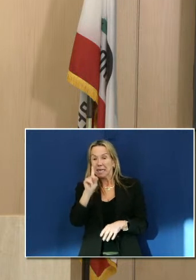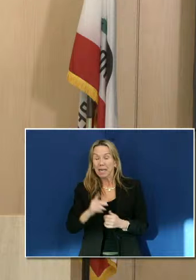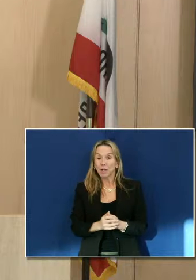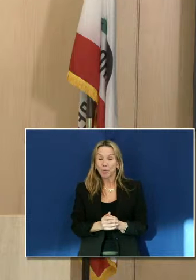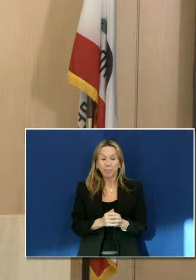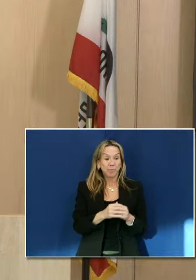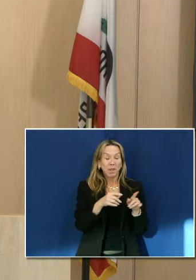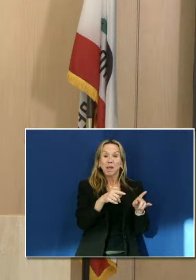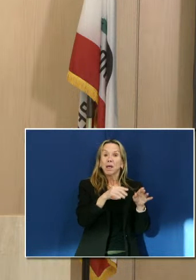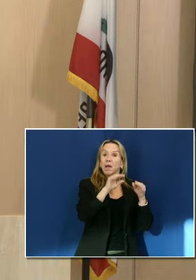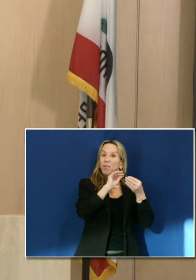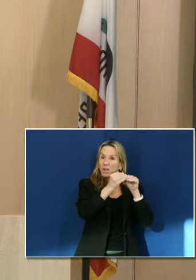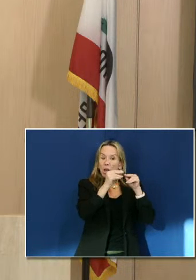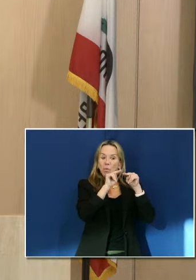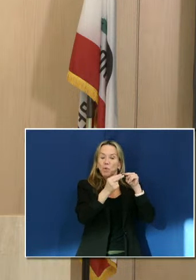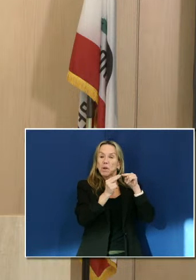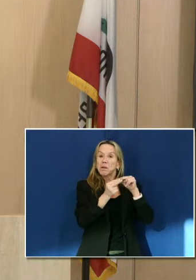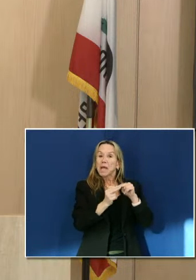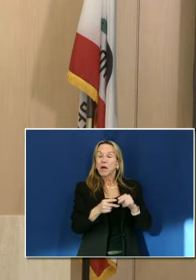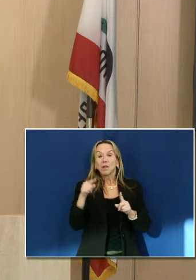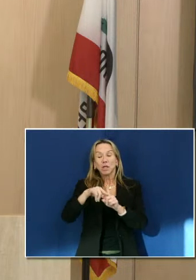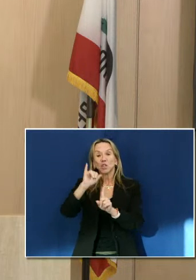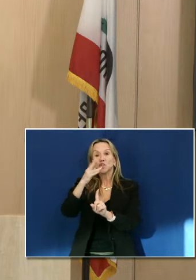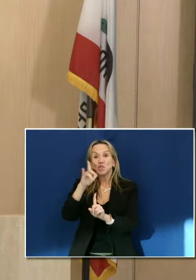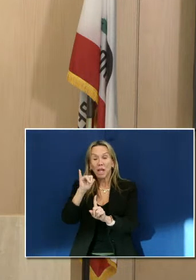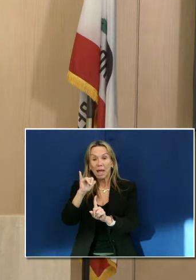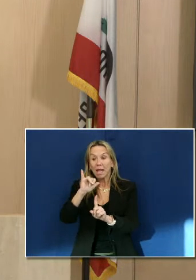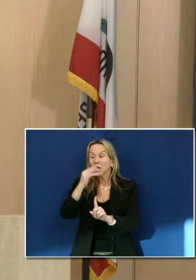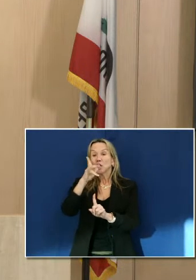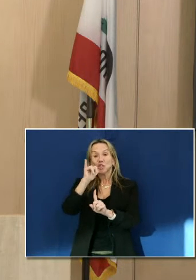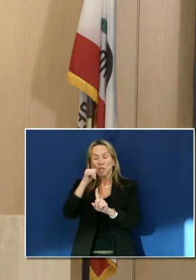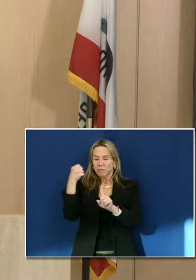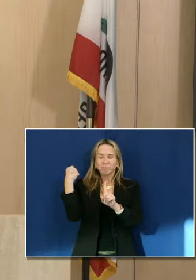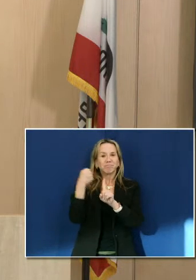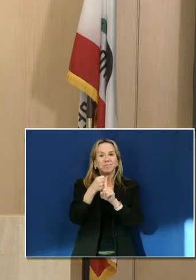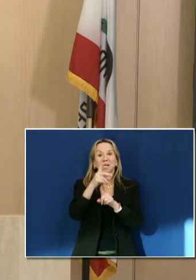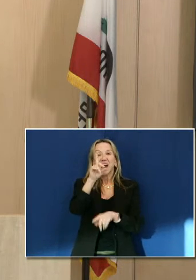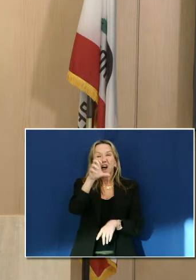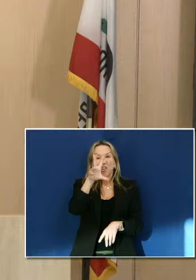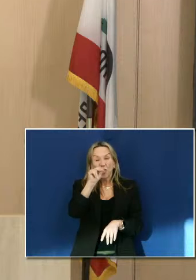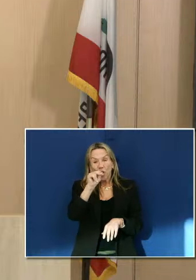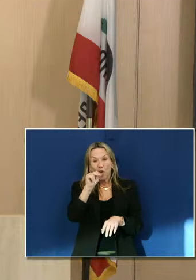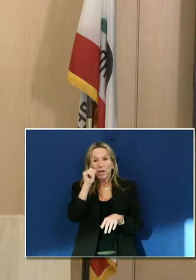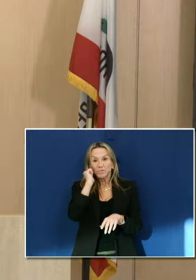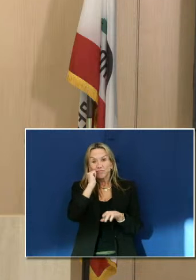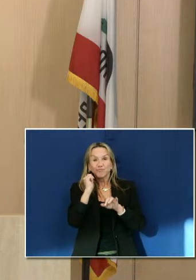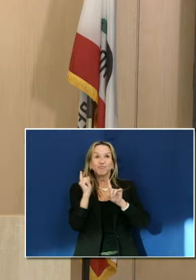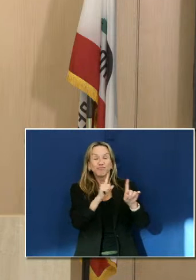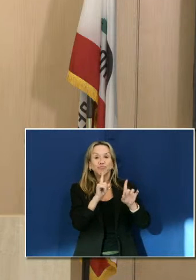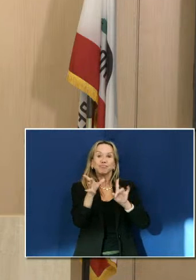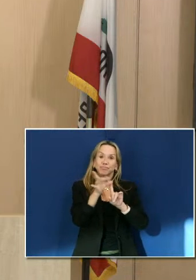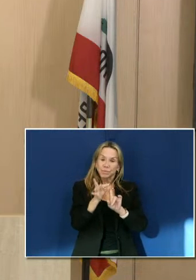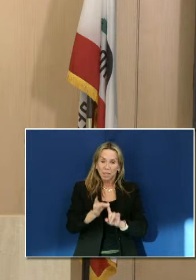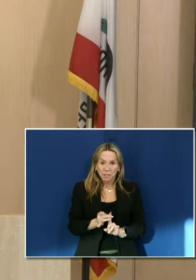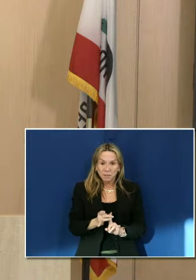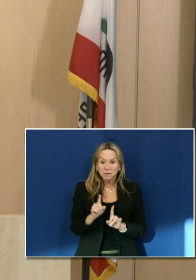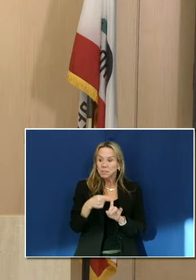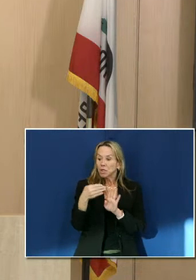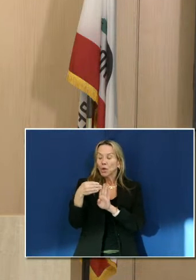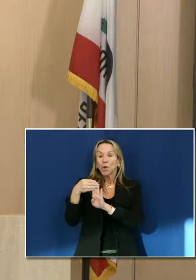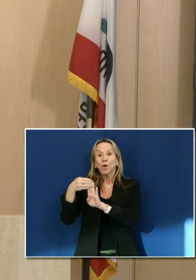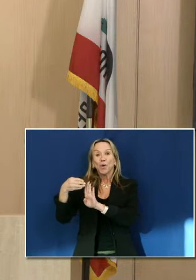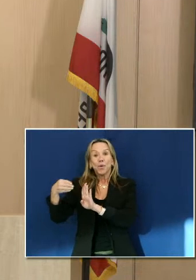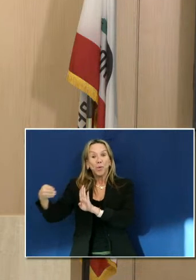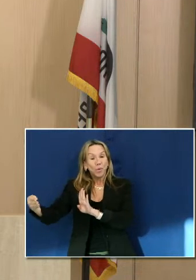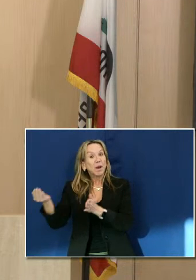till July. After that surge, we had 130 on average. And then we had a good stretch.